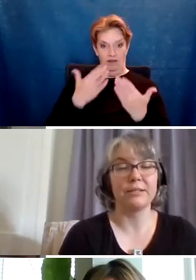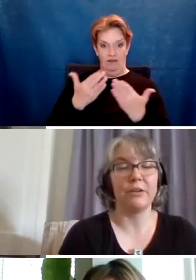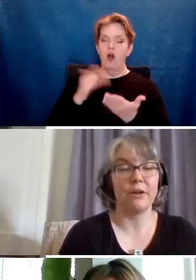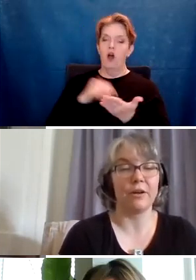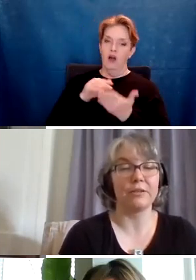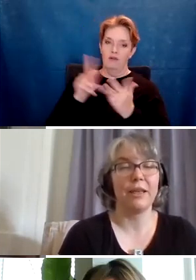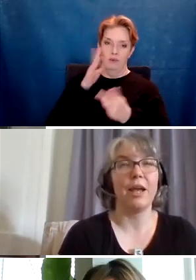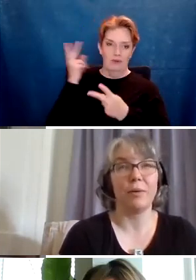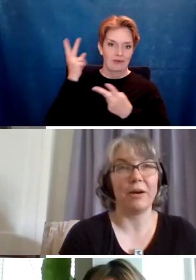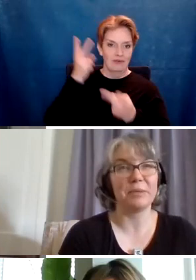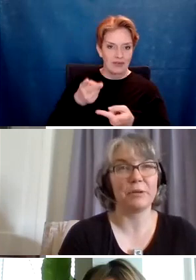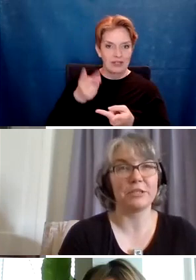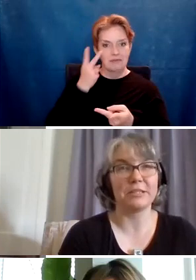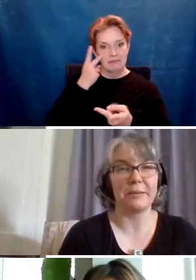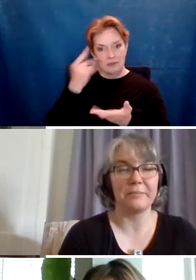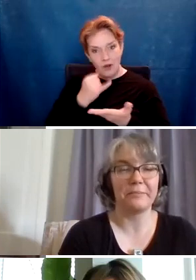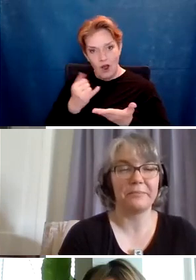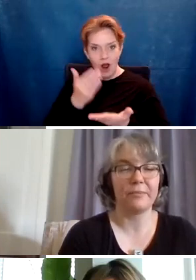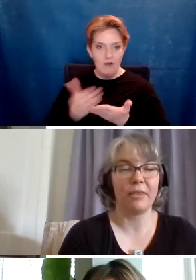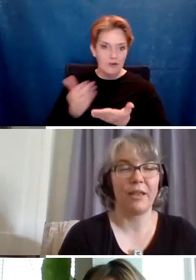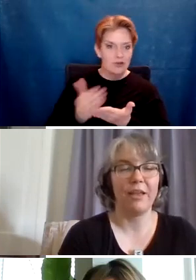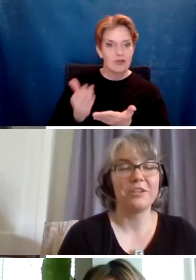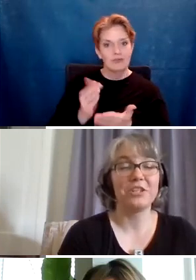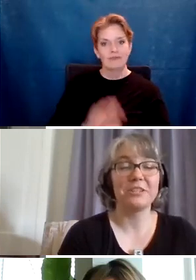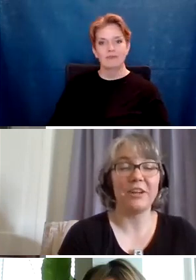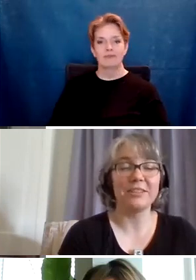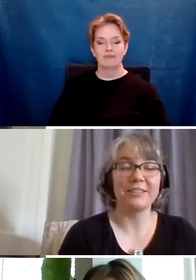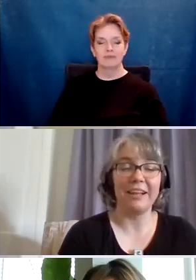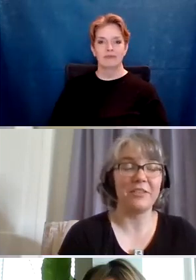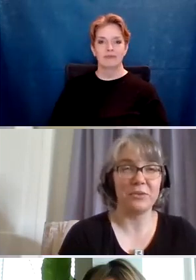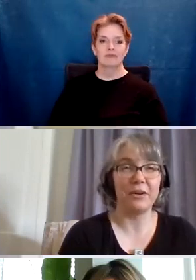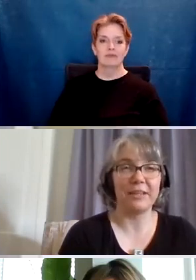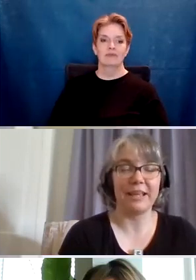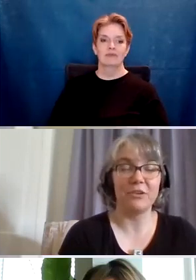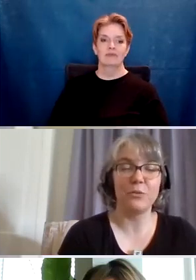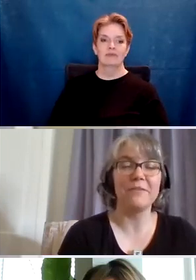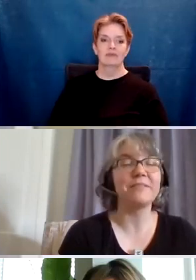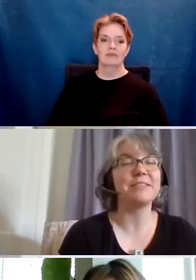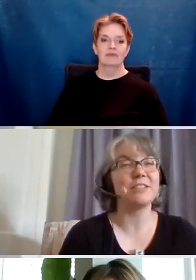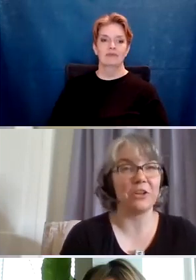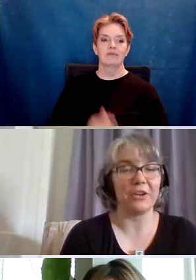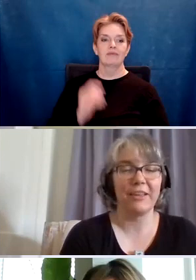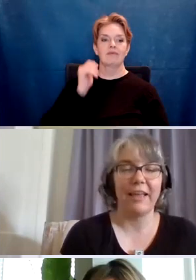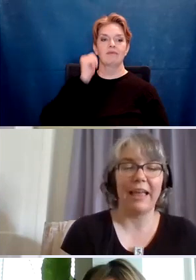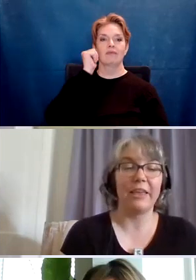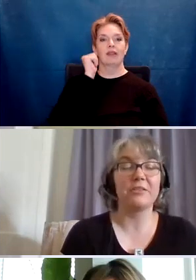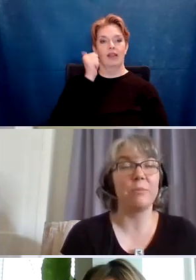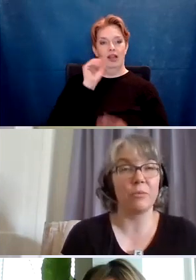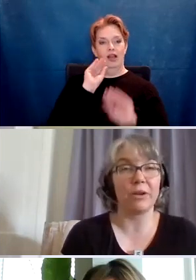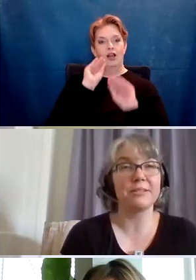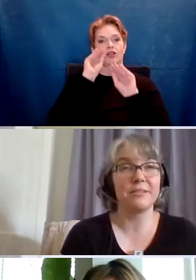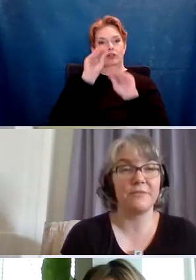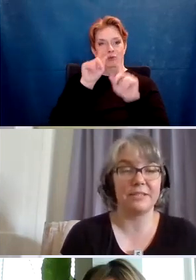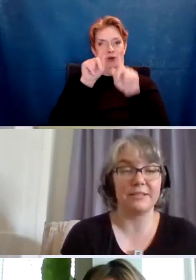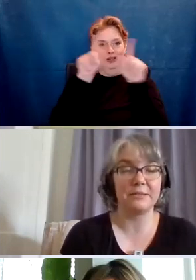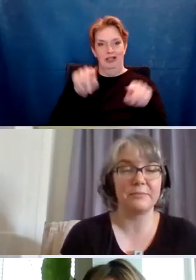her, see her art, and possibly purchase some. She installed a sign at the door that said 25 cents to look, and later doubled the